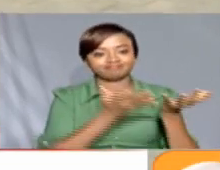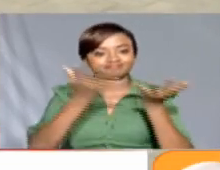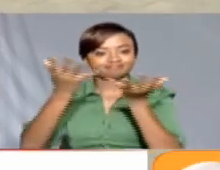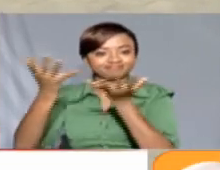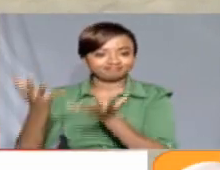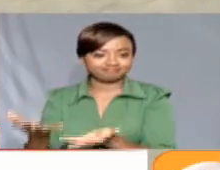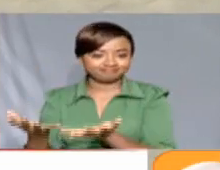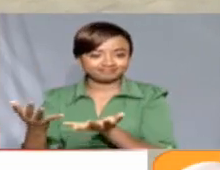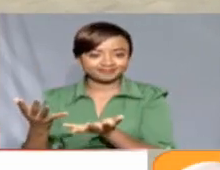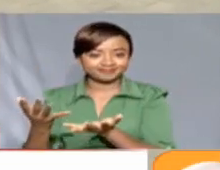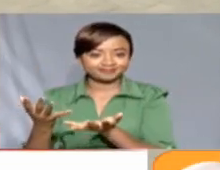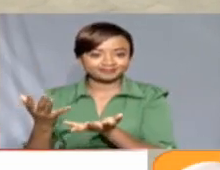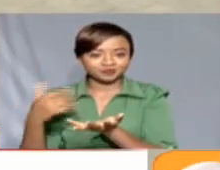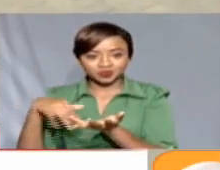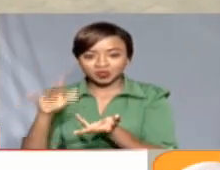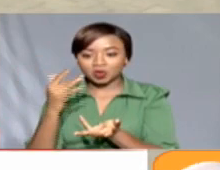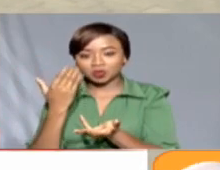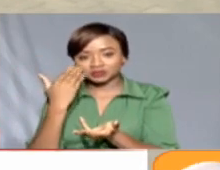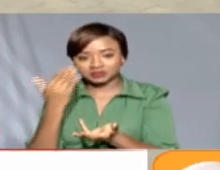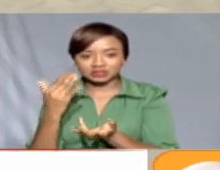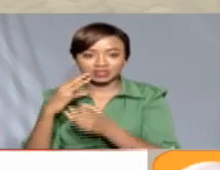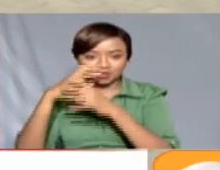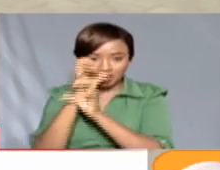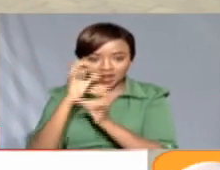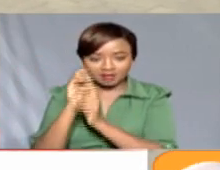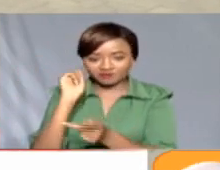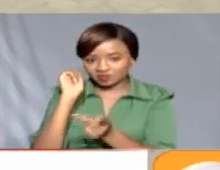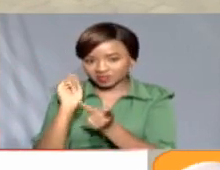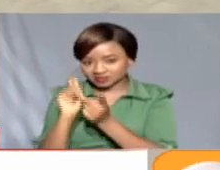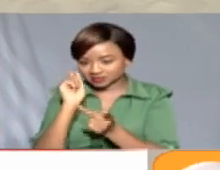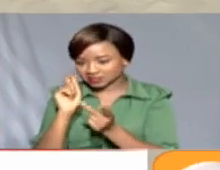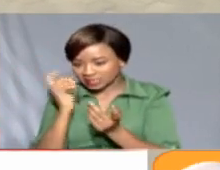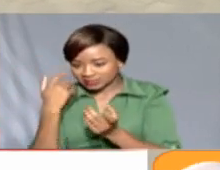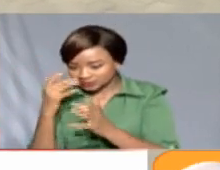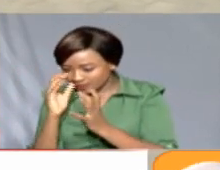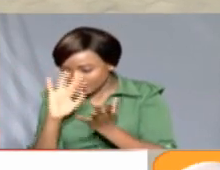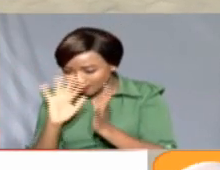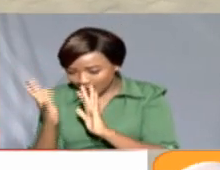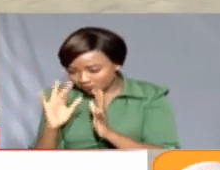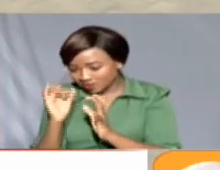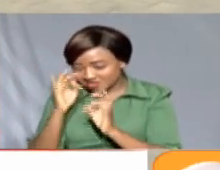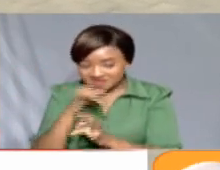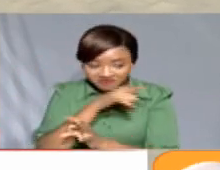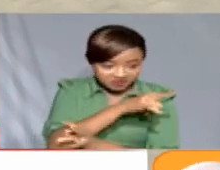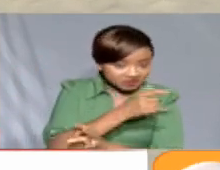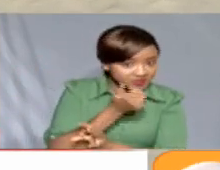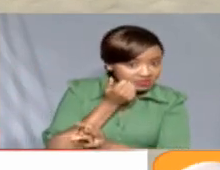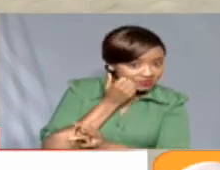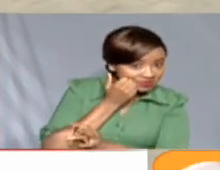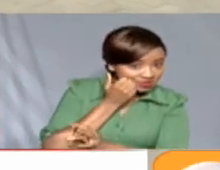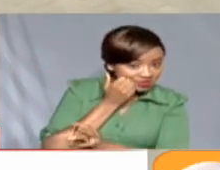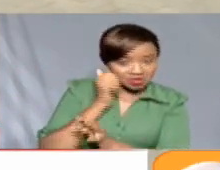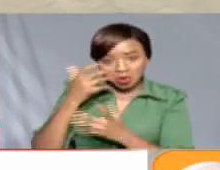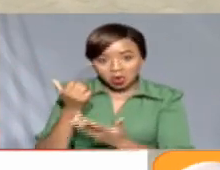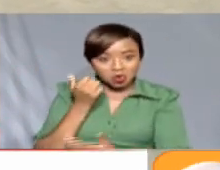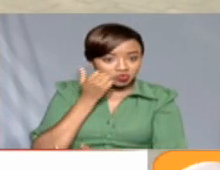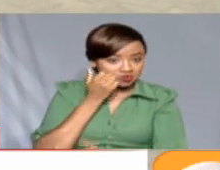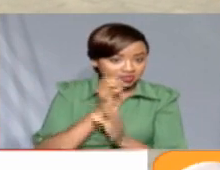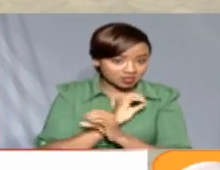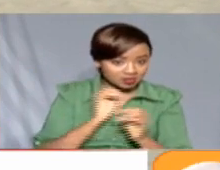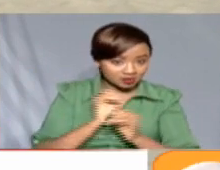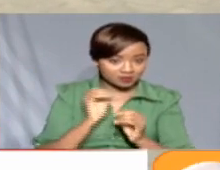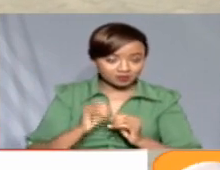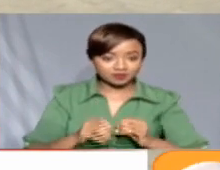and we are now ready to go to the lab for testing of the sample to determine whether patient X has the virus that